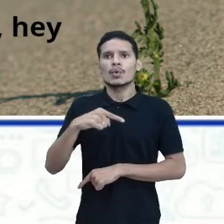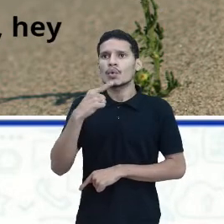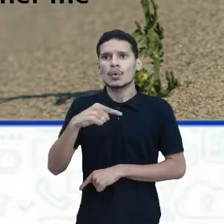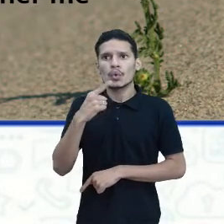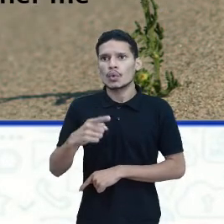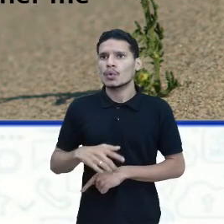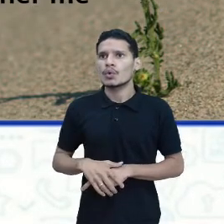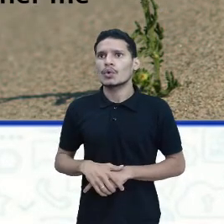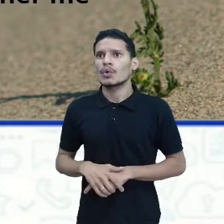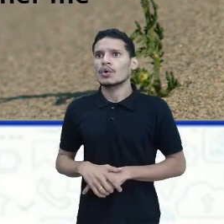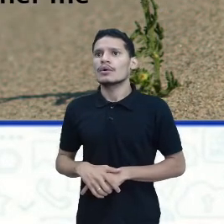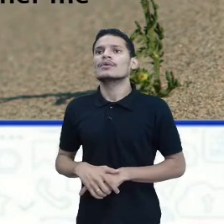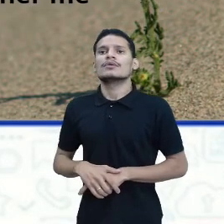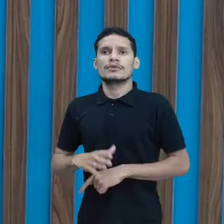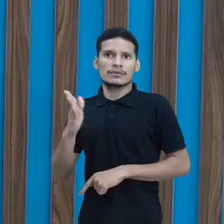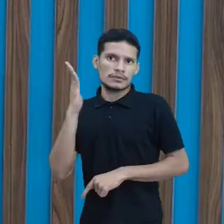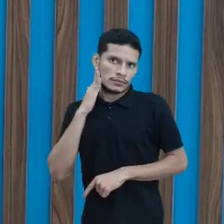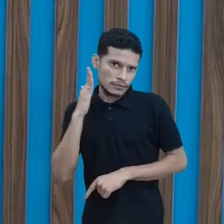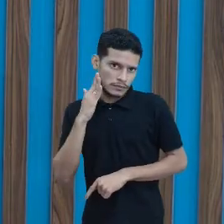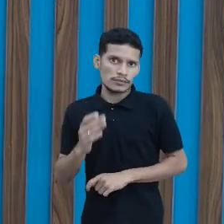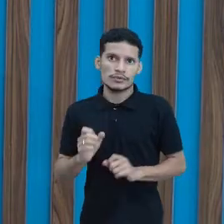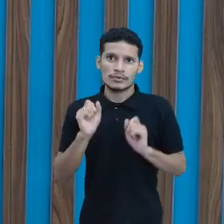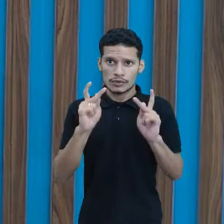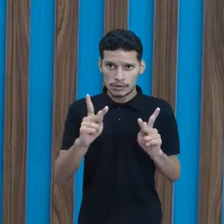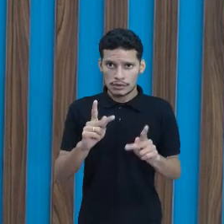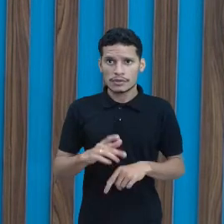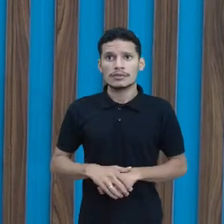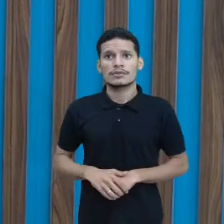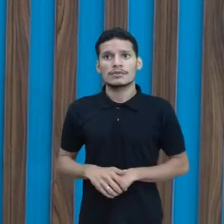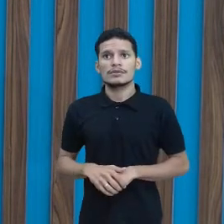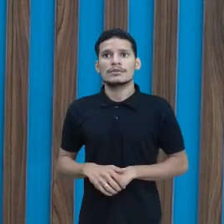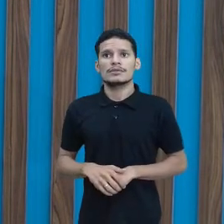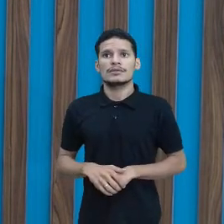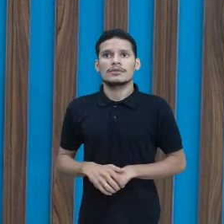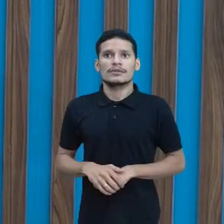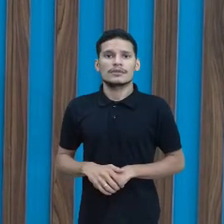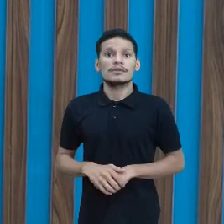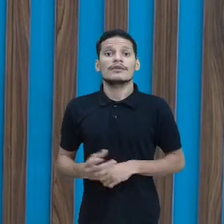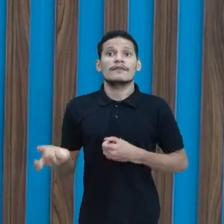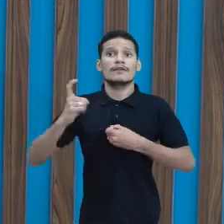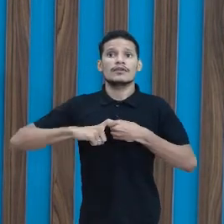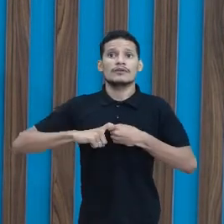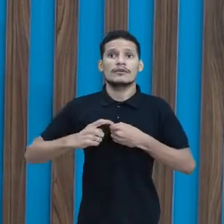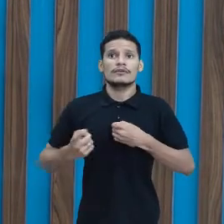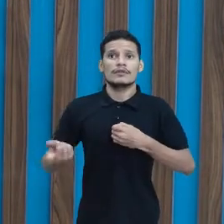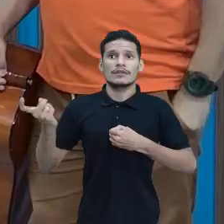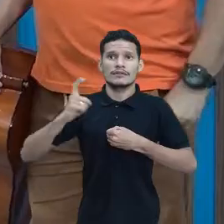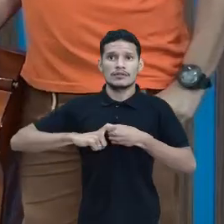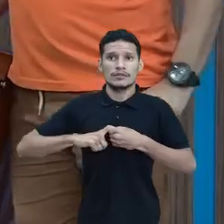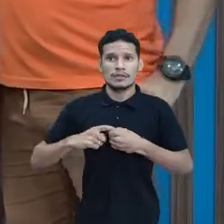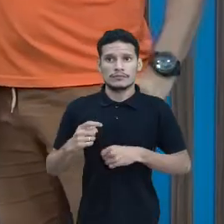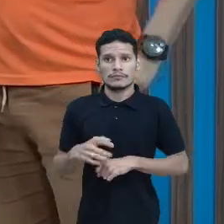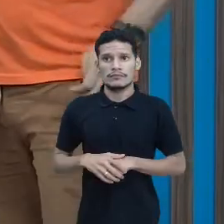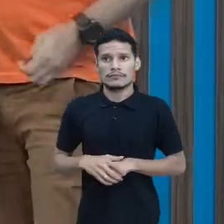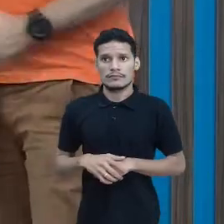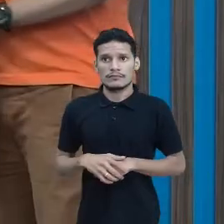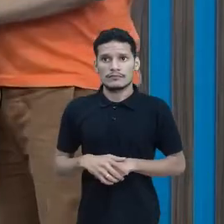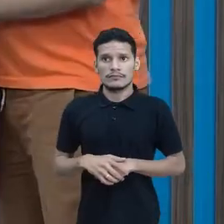letra pela entender aqui, pronto. Isso. Calma, lá atrás. Homem, lá atrás, volta. Peraí, na música.